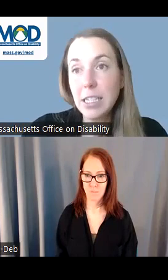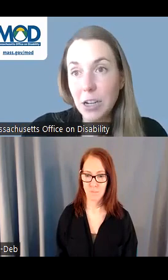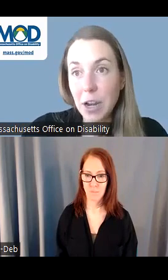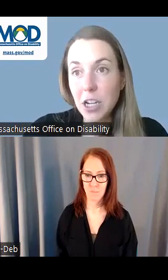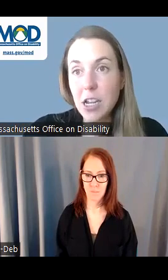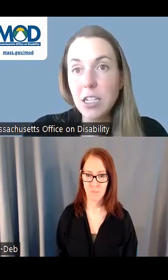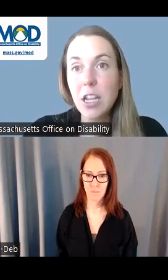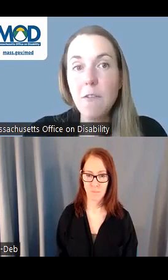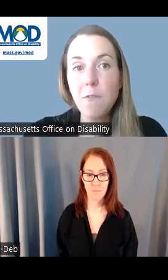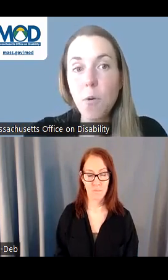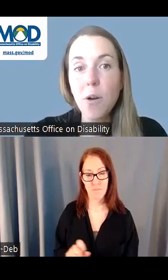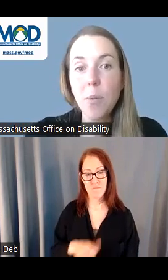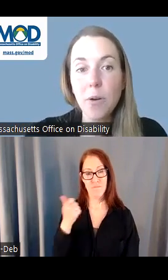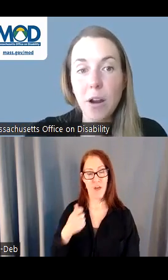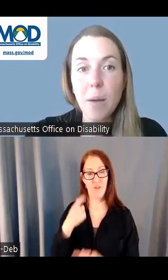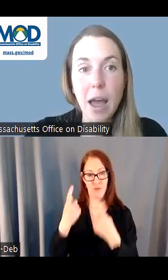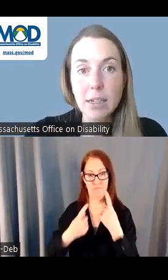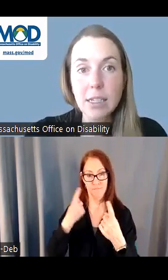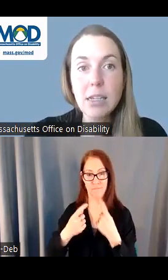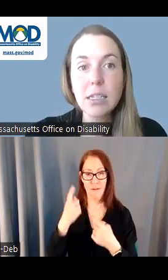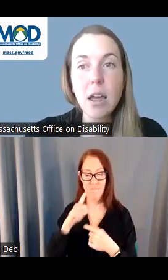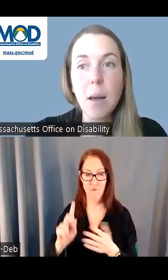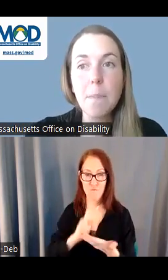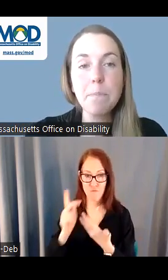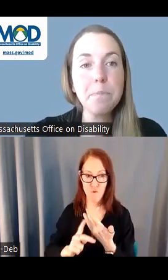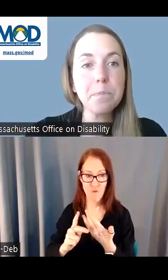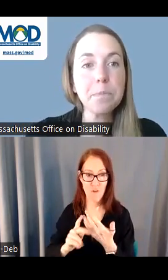Other considerations for program access.